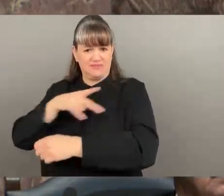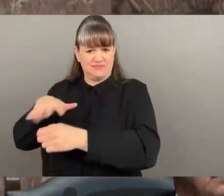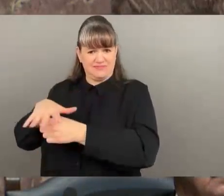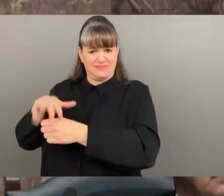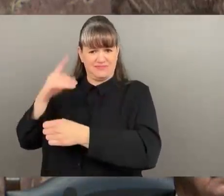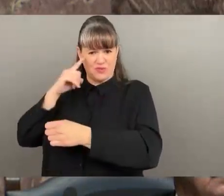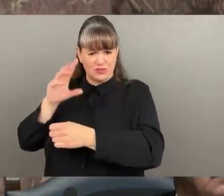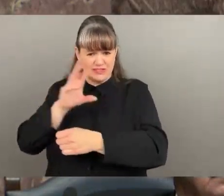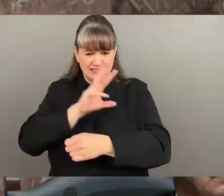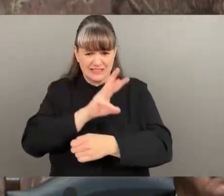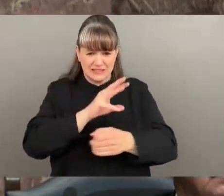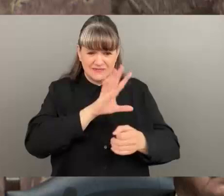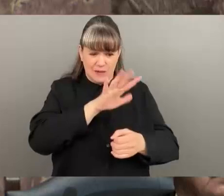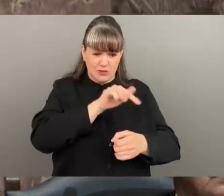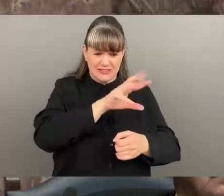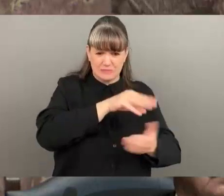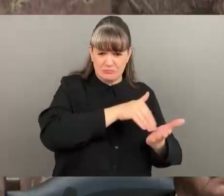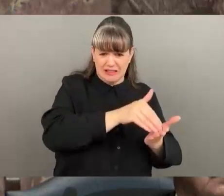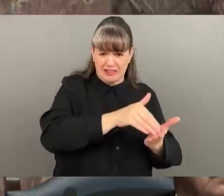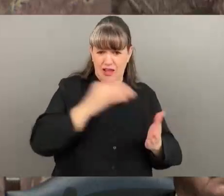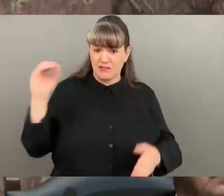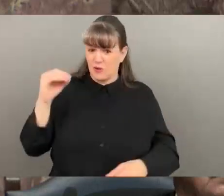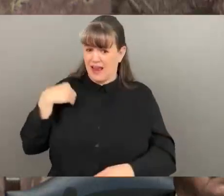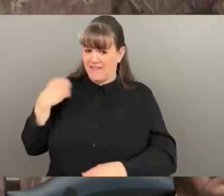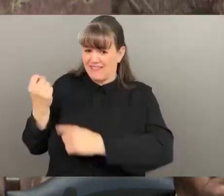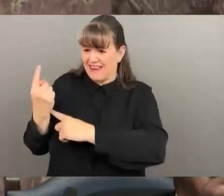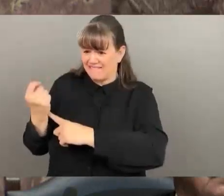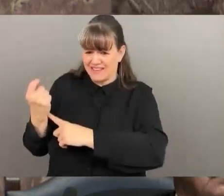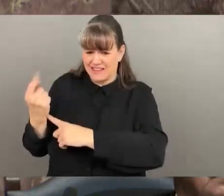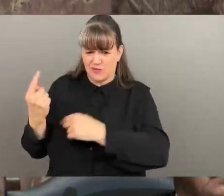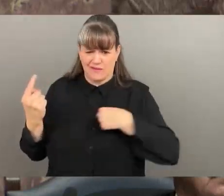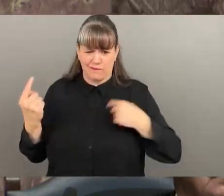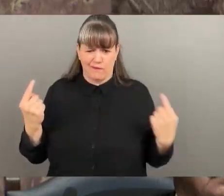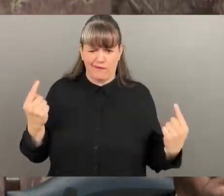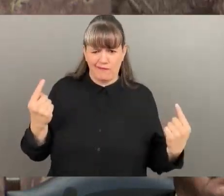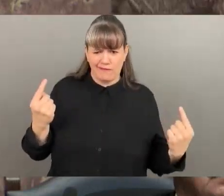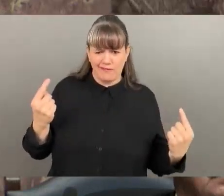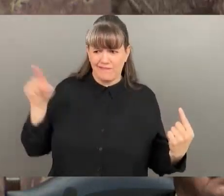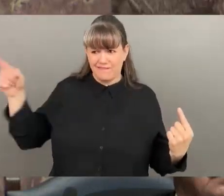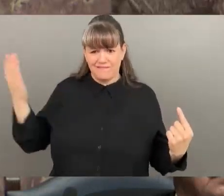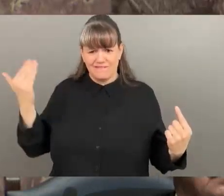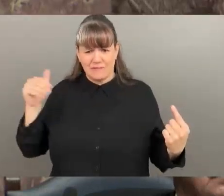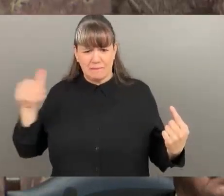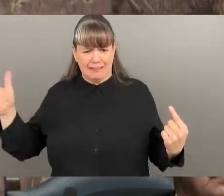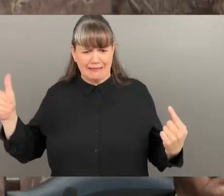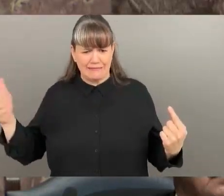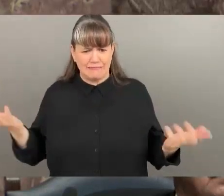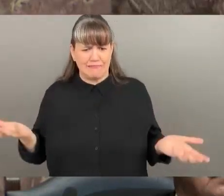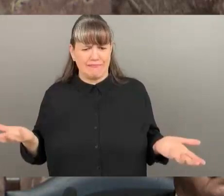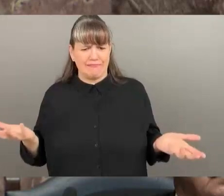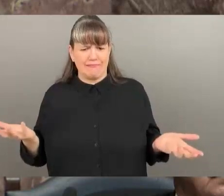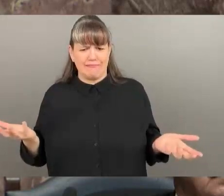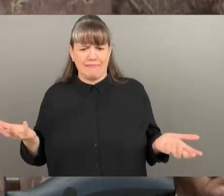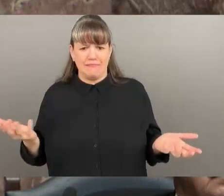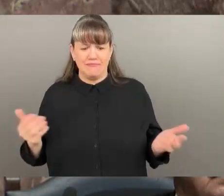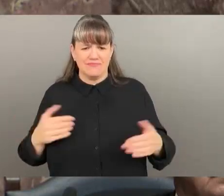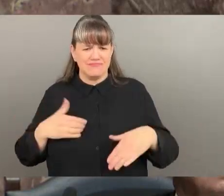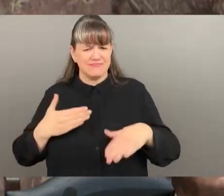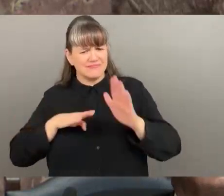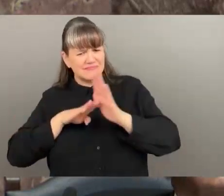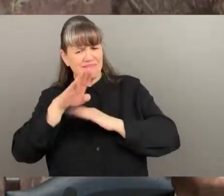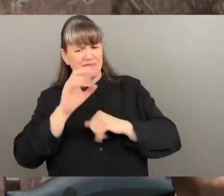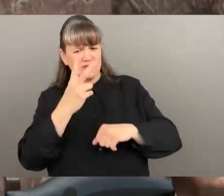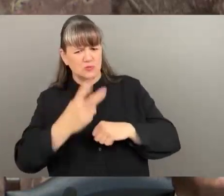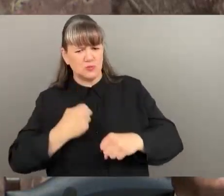We've seen a dramatic increase in serious offenses in the past 2 years, and when will this government provide real services